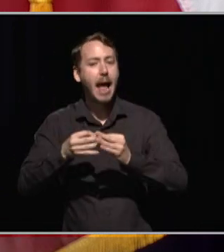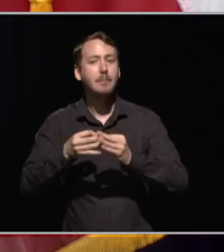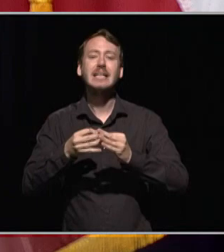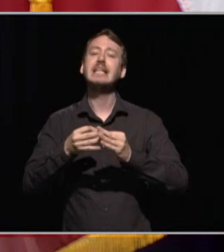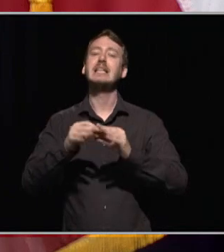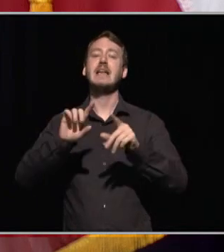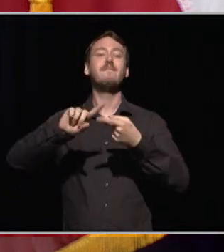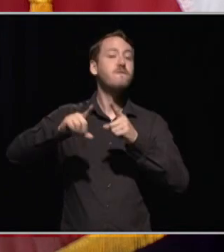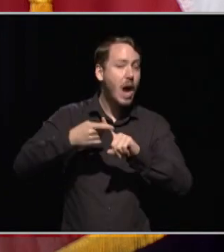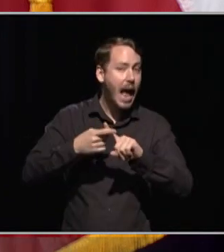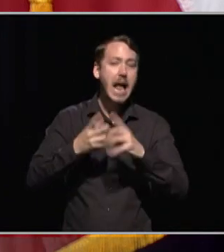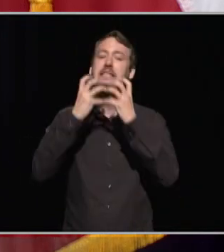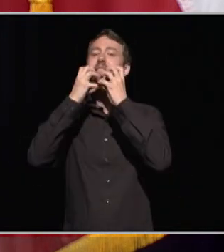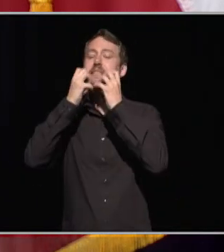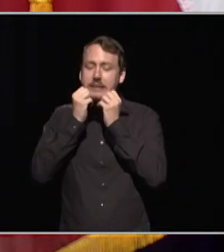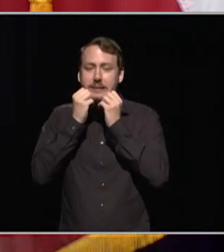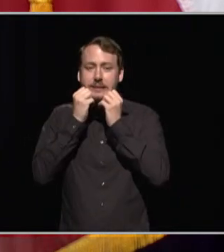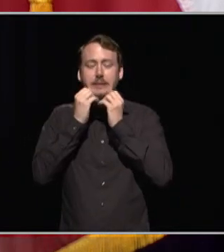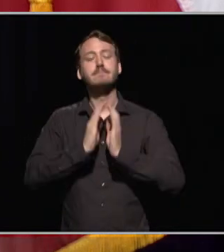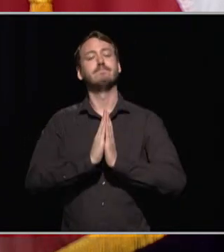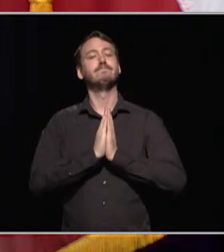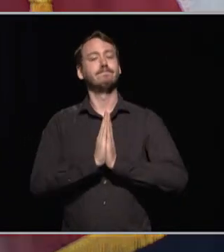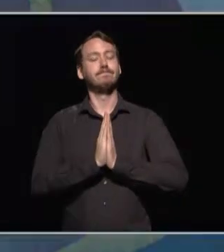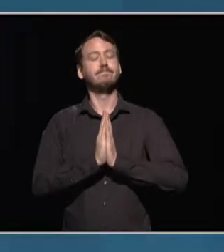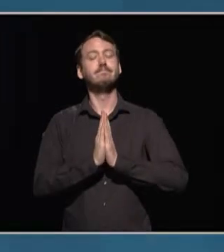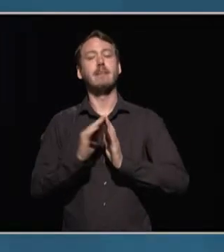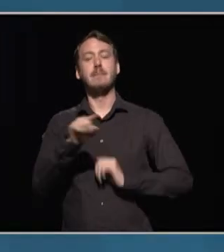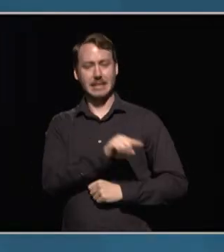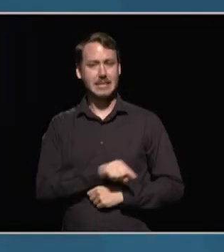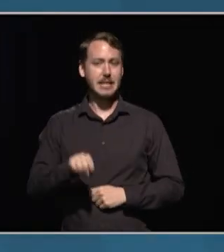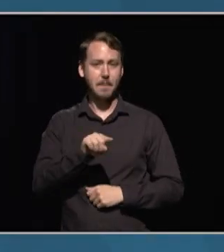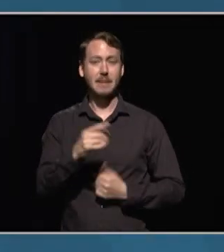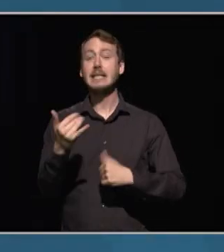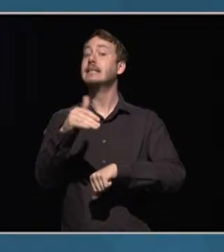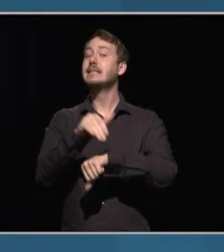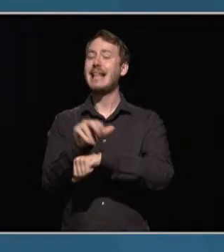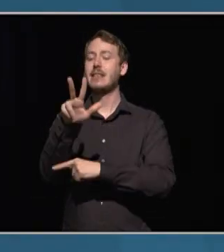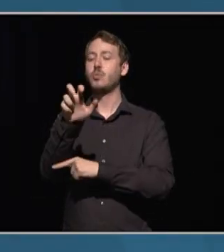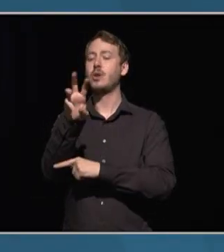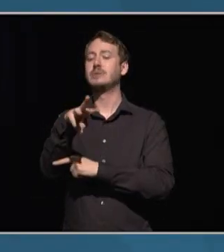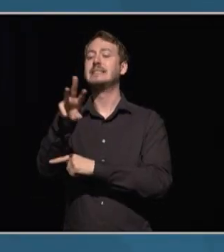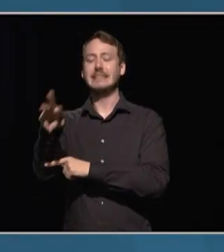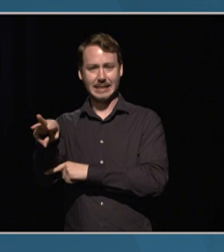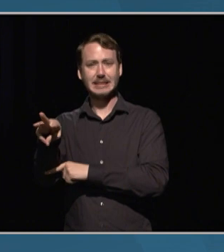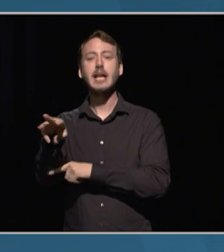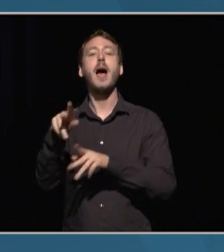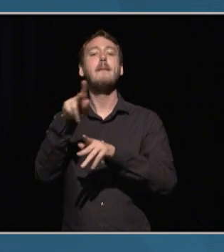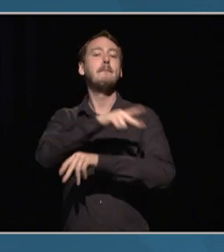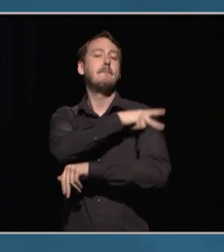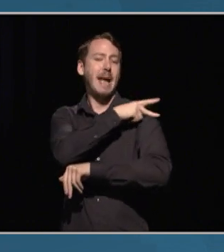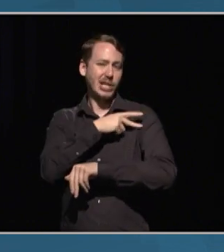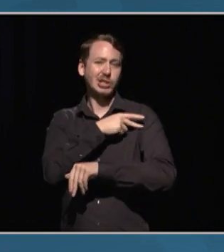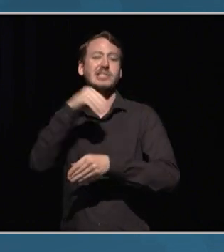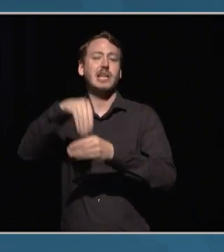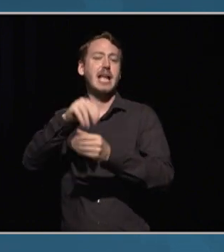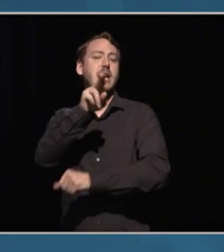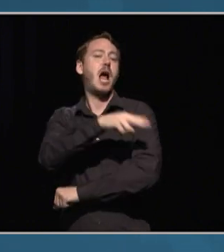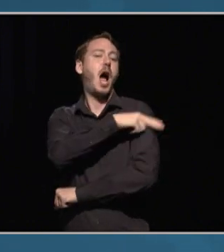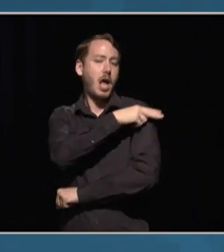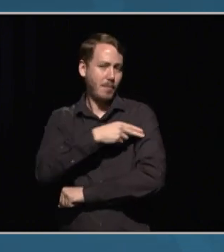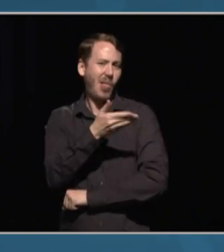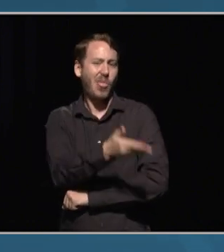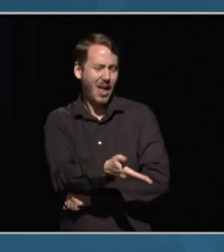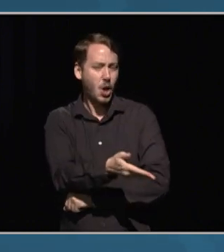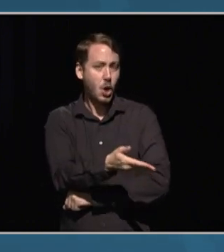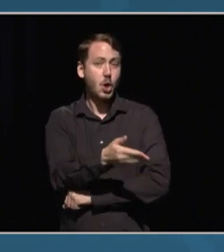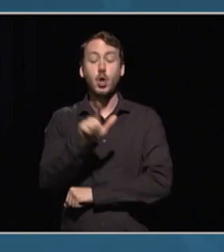and please keep them in your prayers. Tonight, there are 366 COVID patients in the hospital. That's down 20 from yesterday. 39